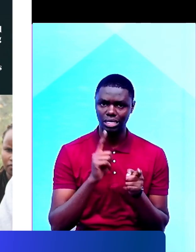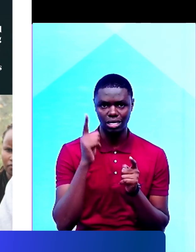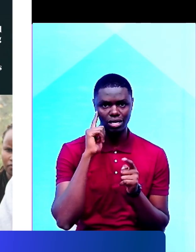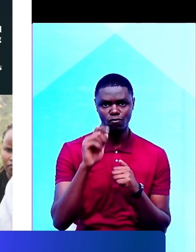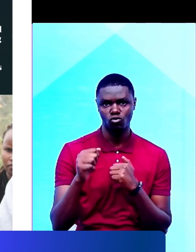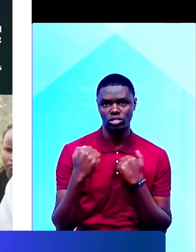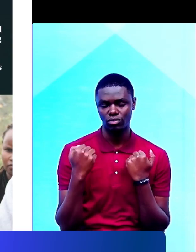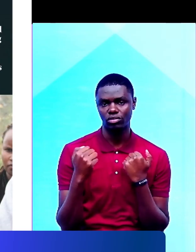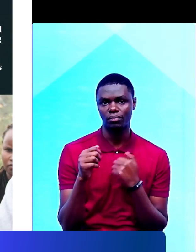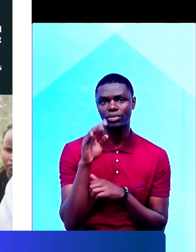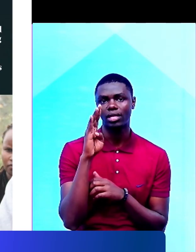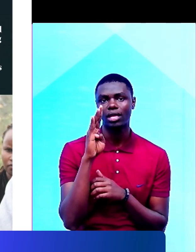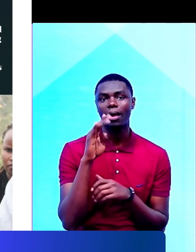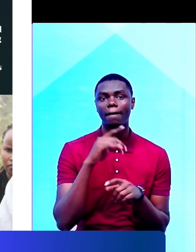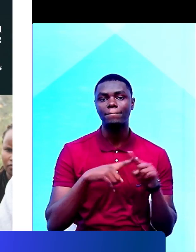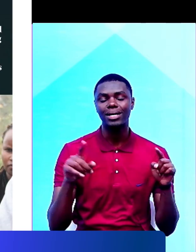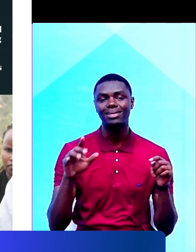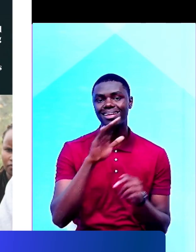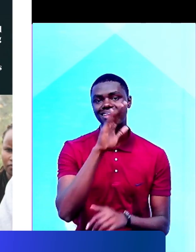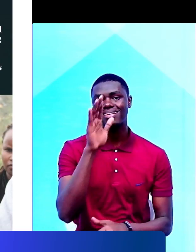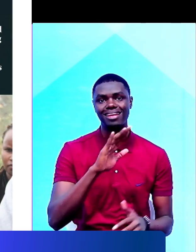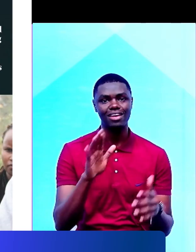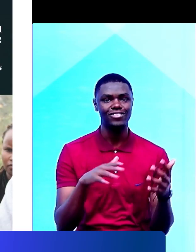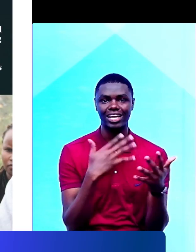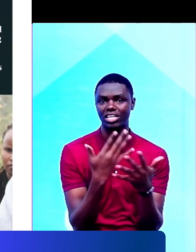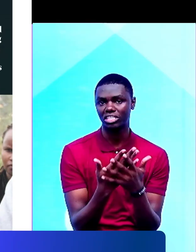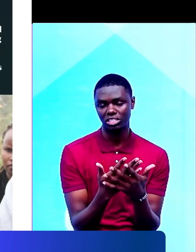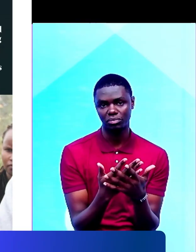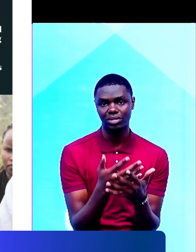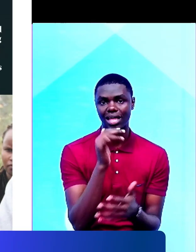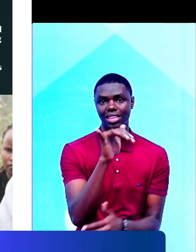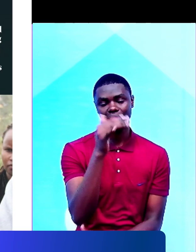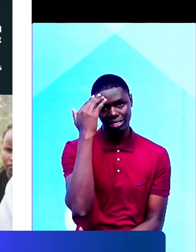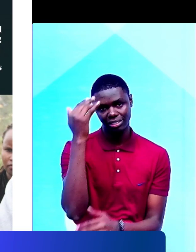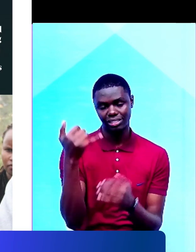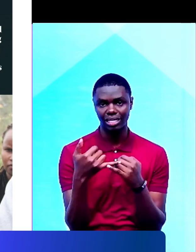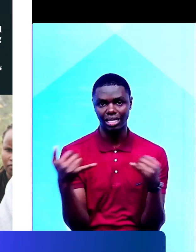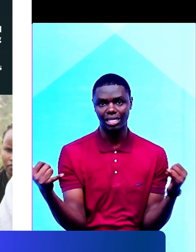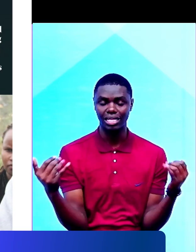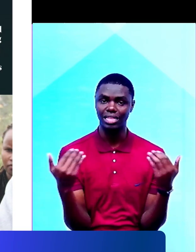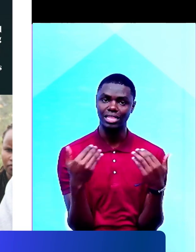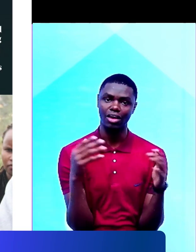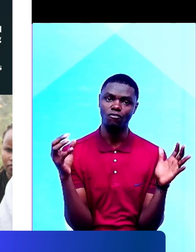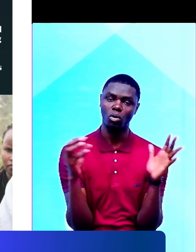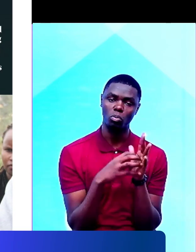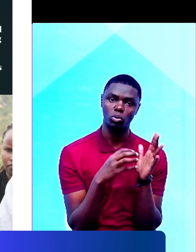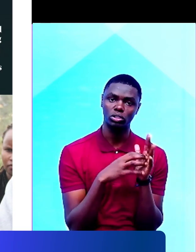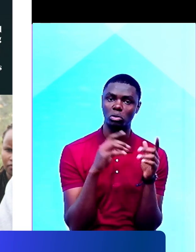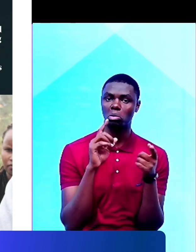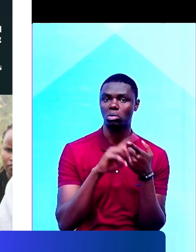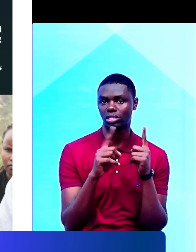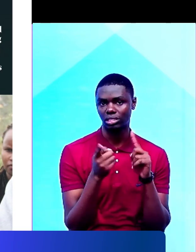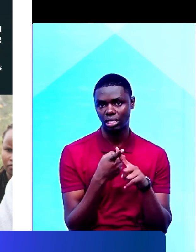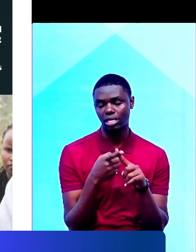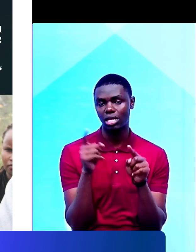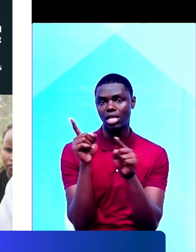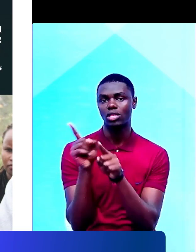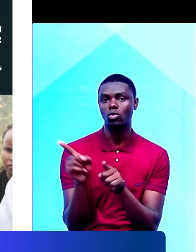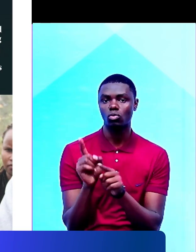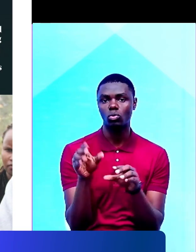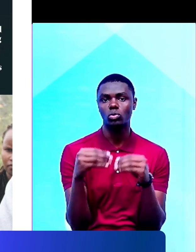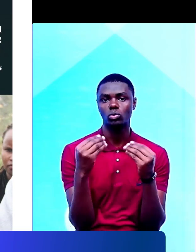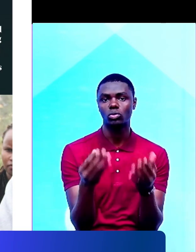safety but never reaching for it. That is the headline that they have posted on the Standard, and they have also